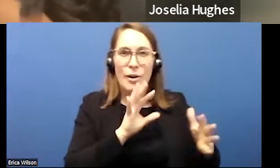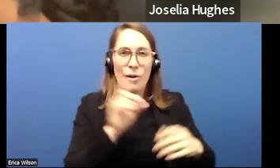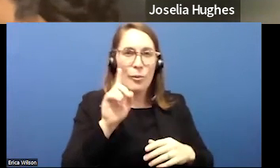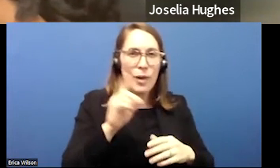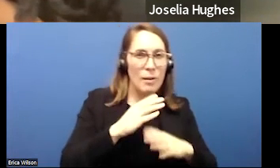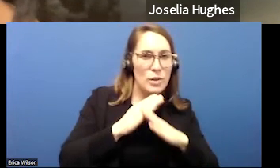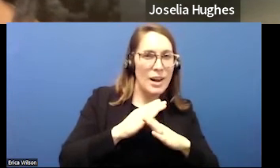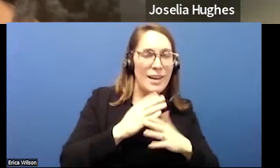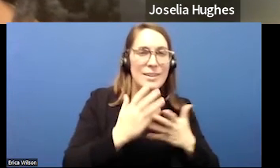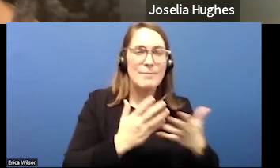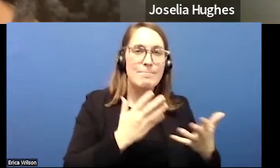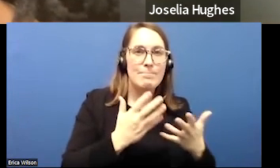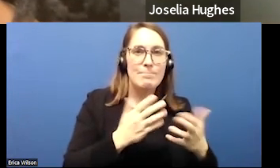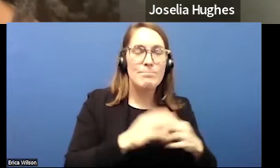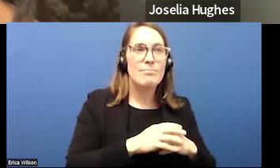to,